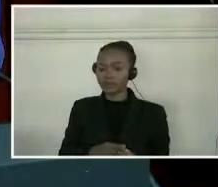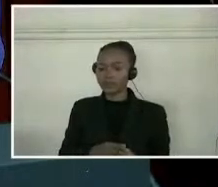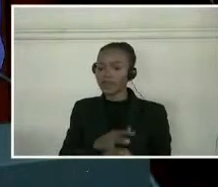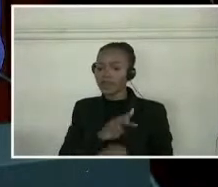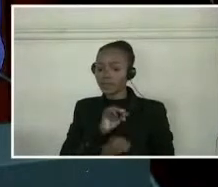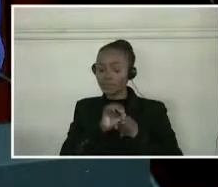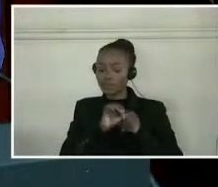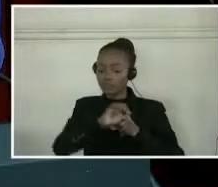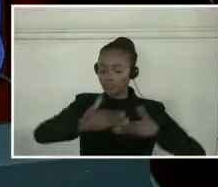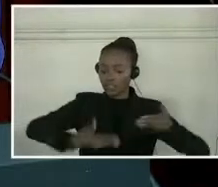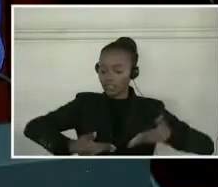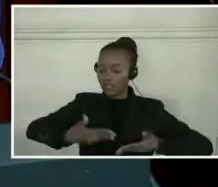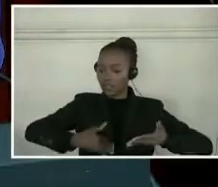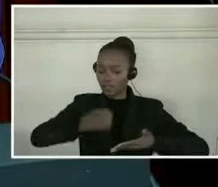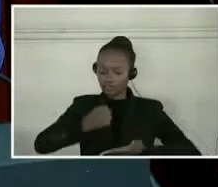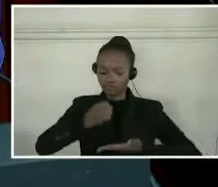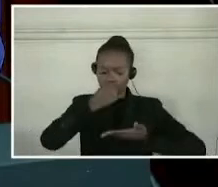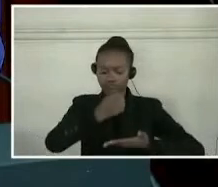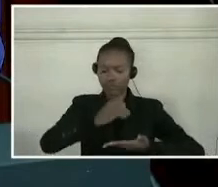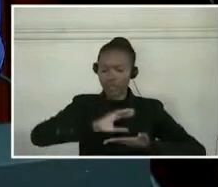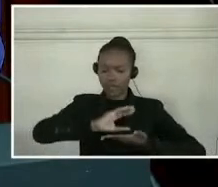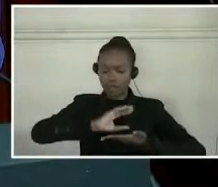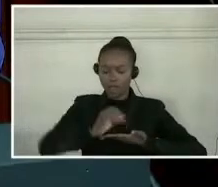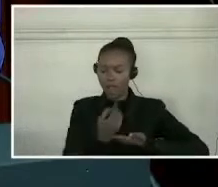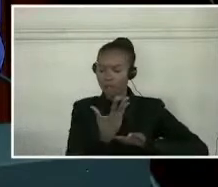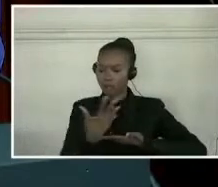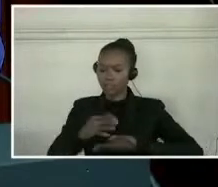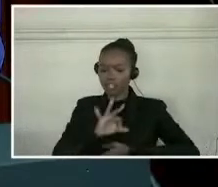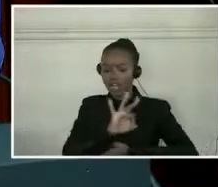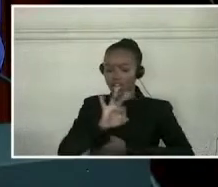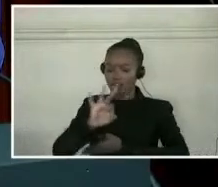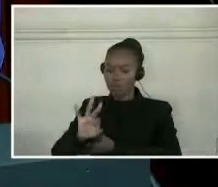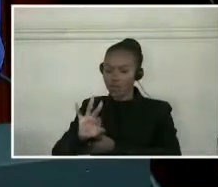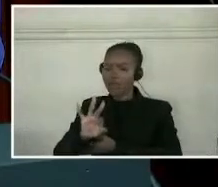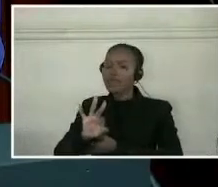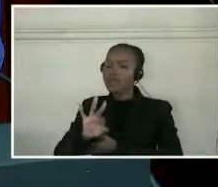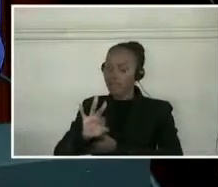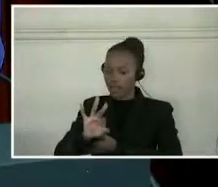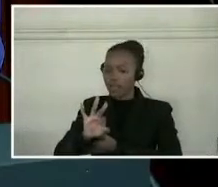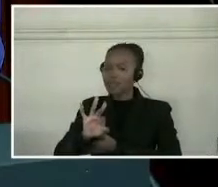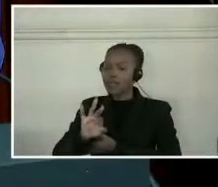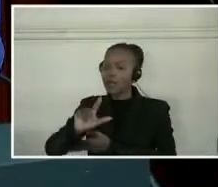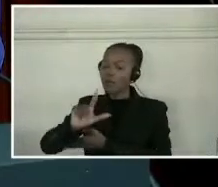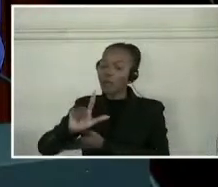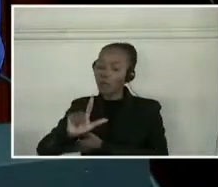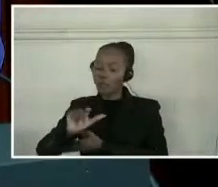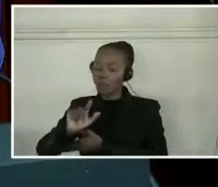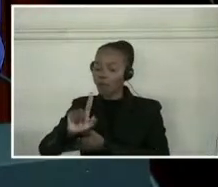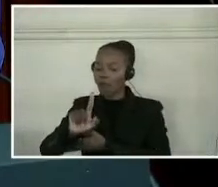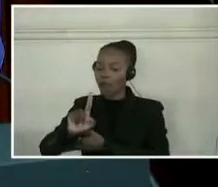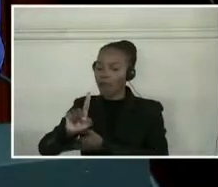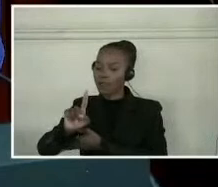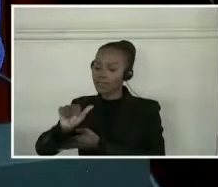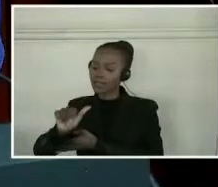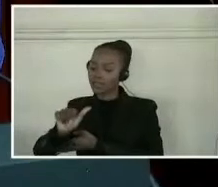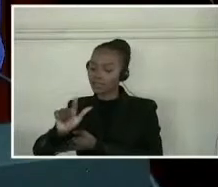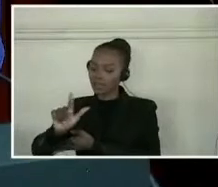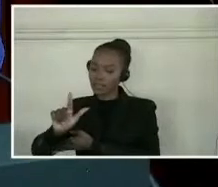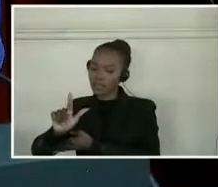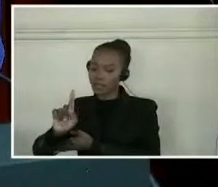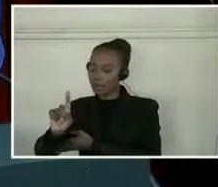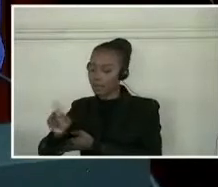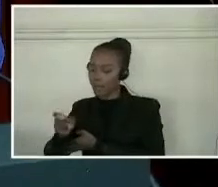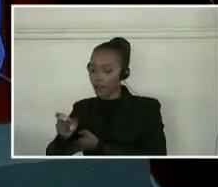33 million 157 000 on library and archive services